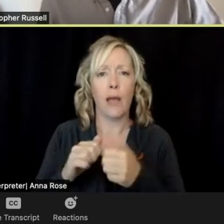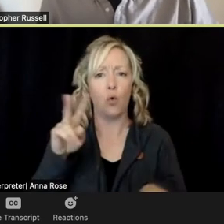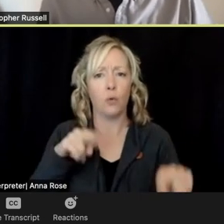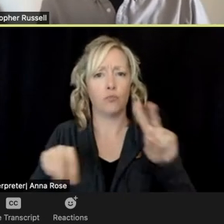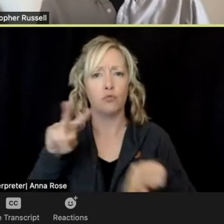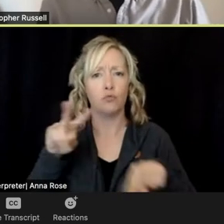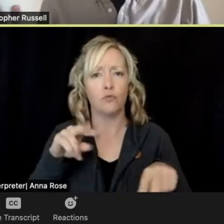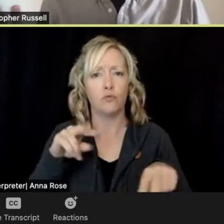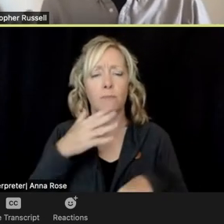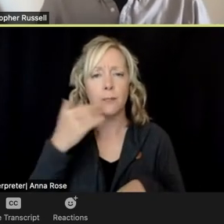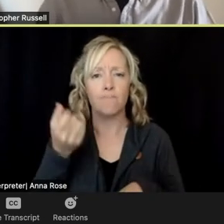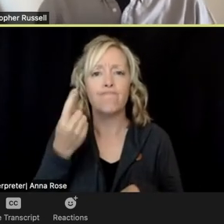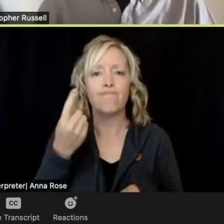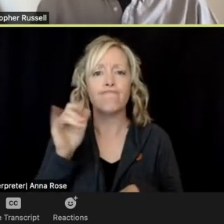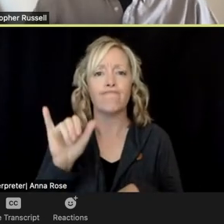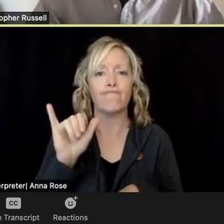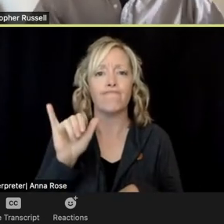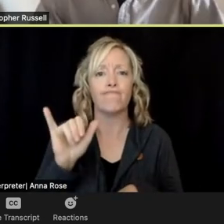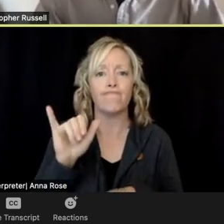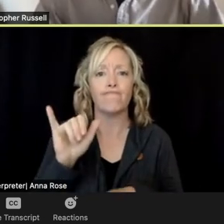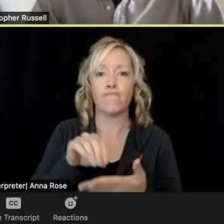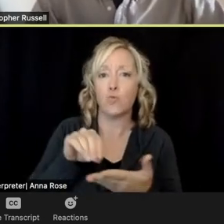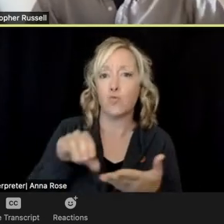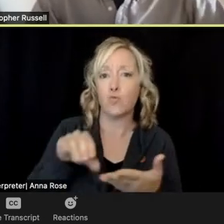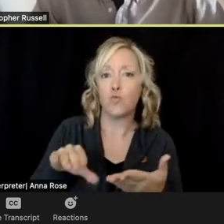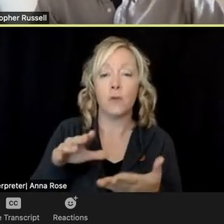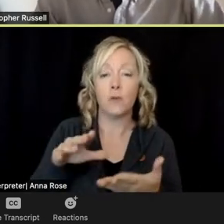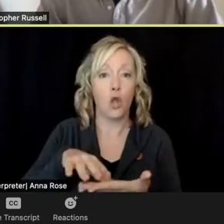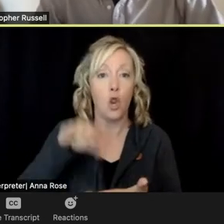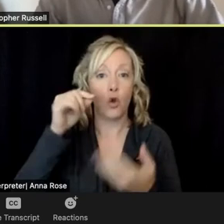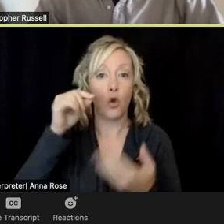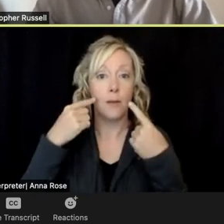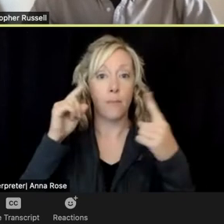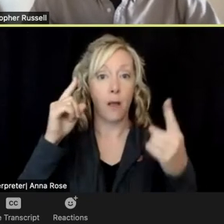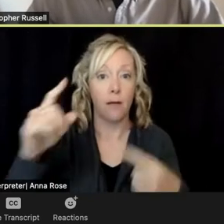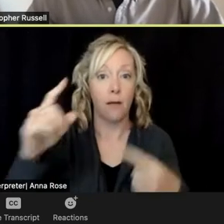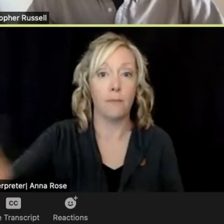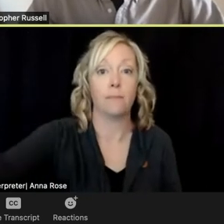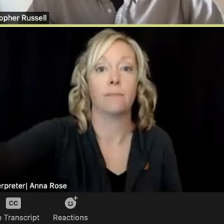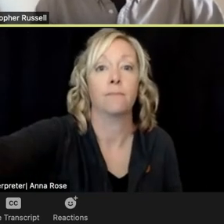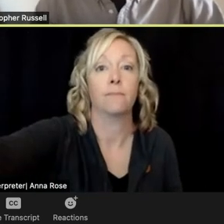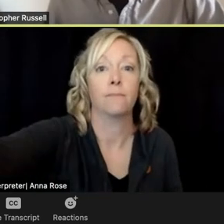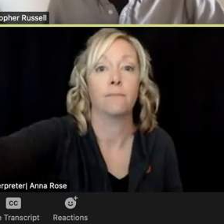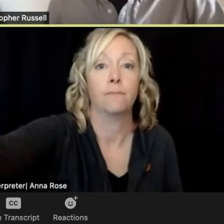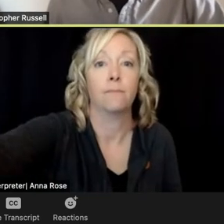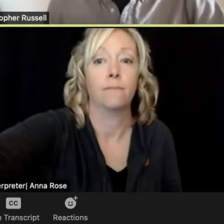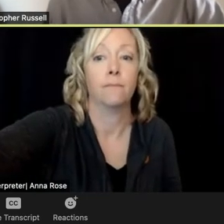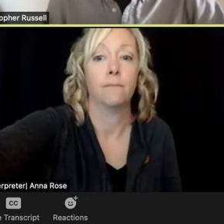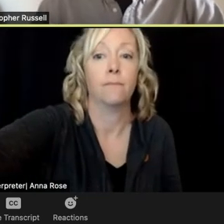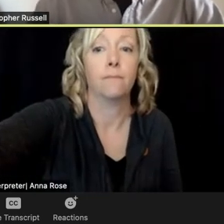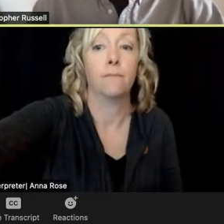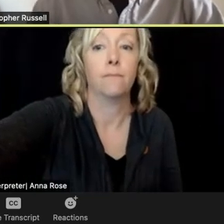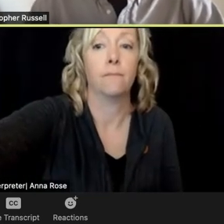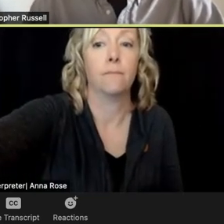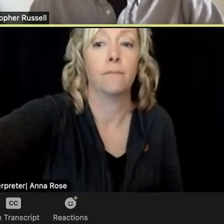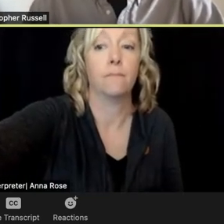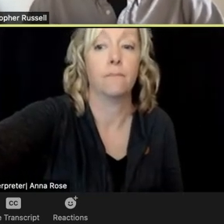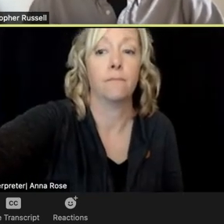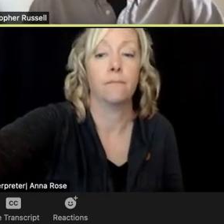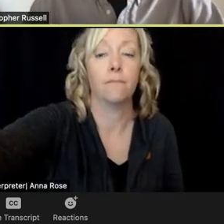understand if our student or our child is learning? There are some ways to think about this on a sort